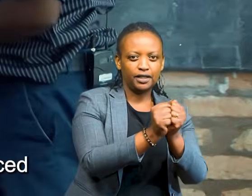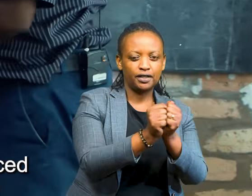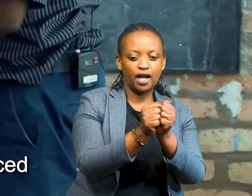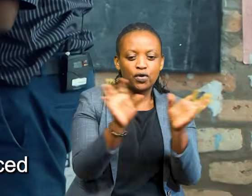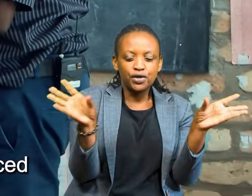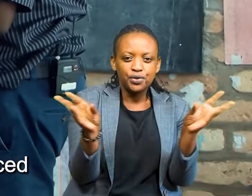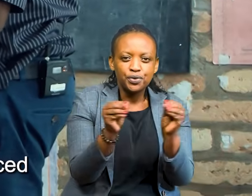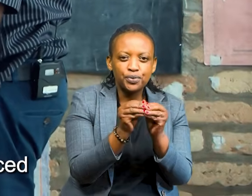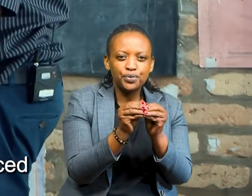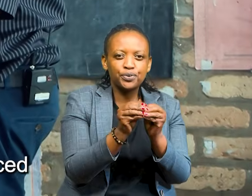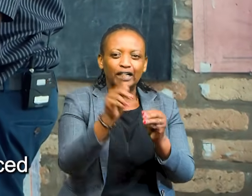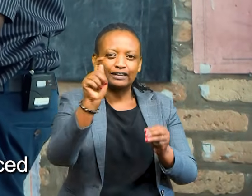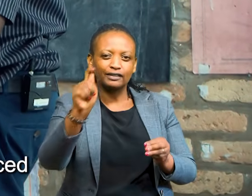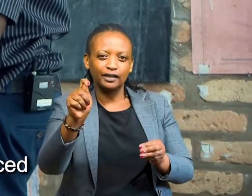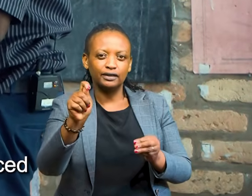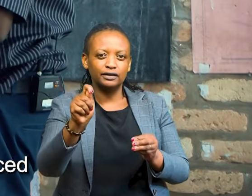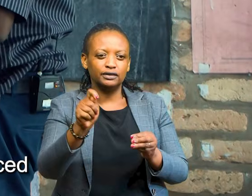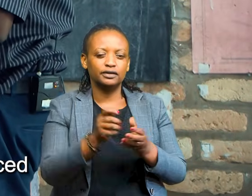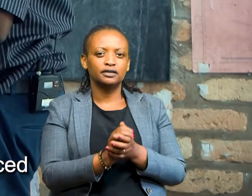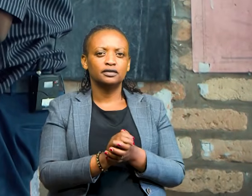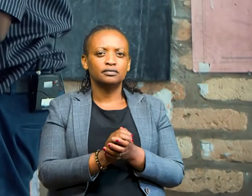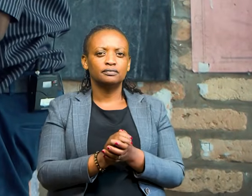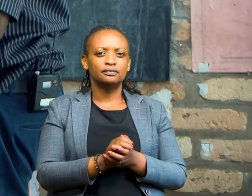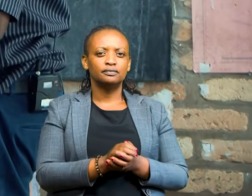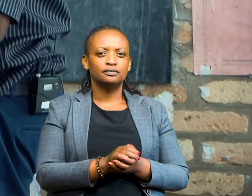10. Find the total number of tails that first